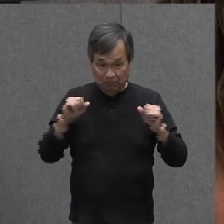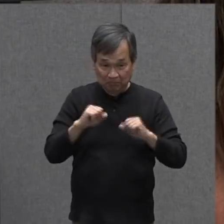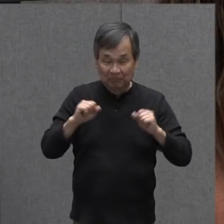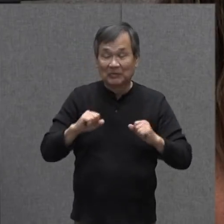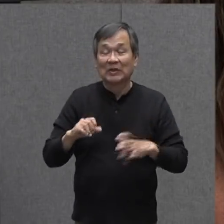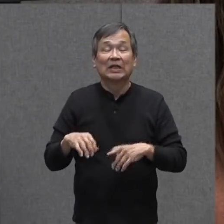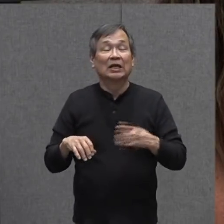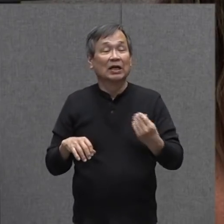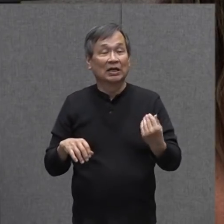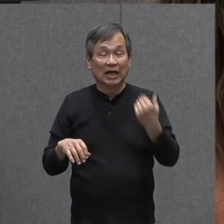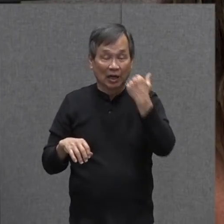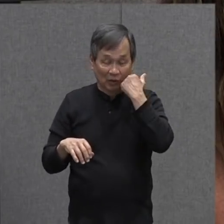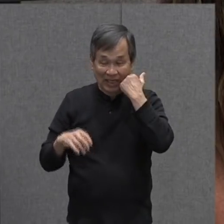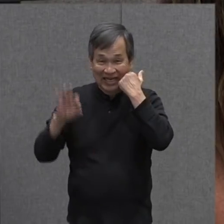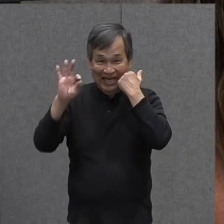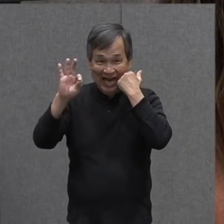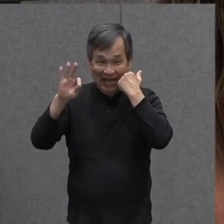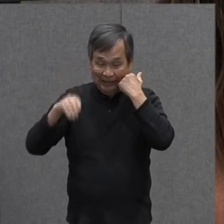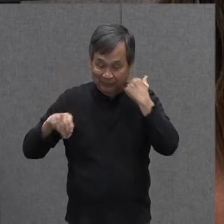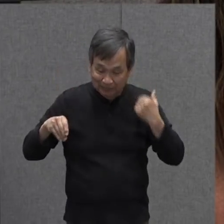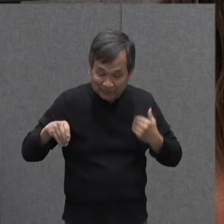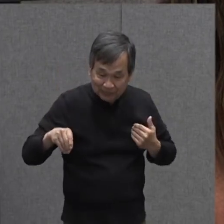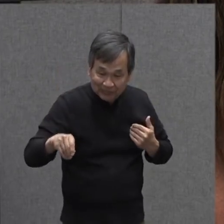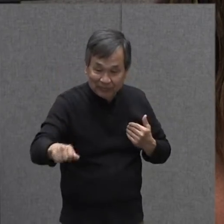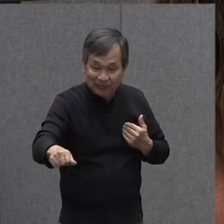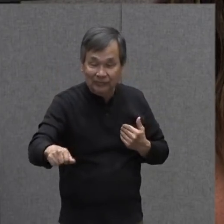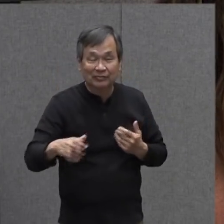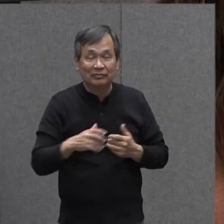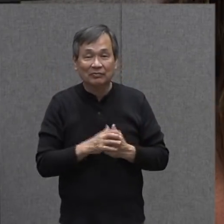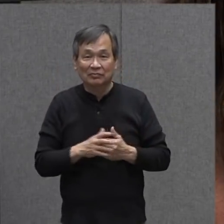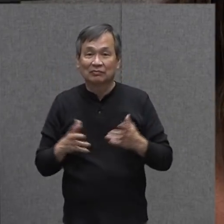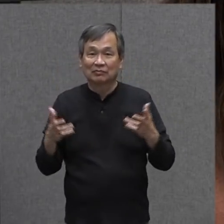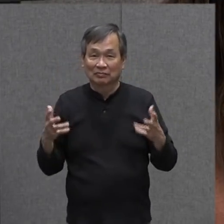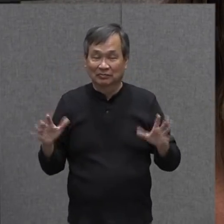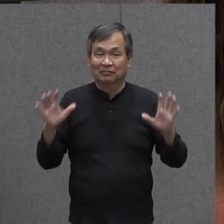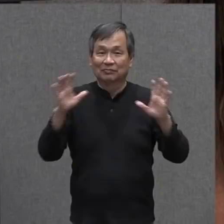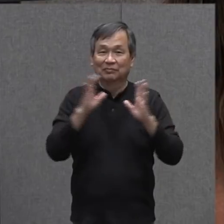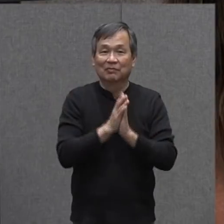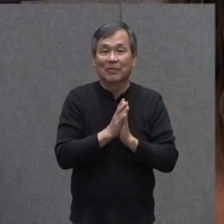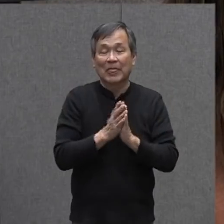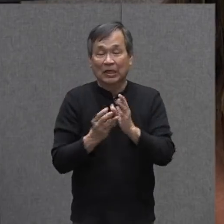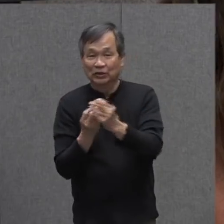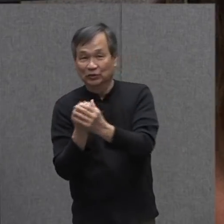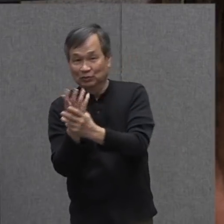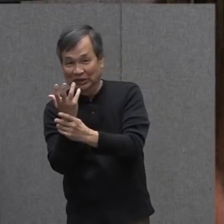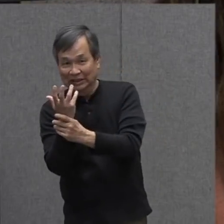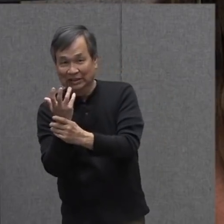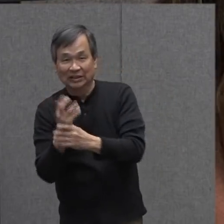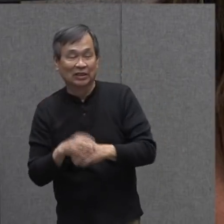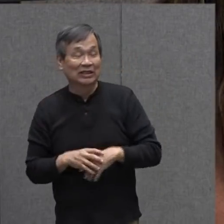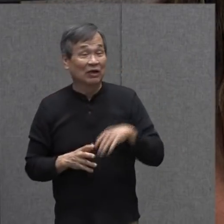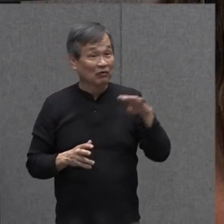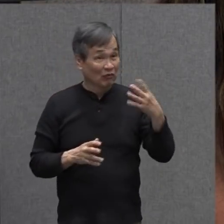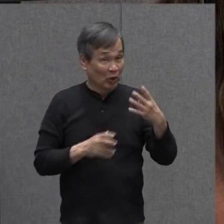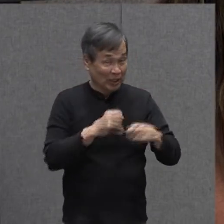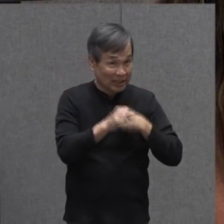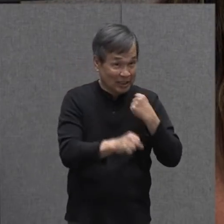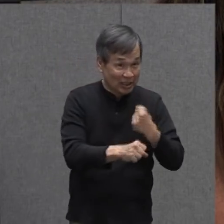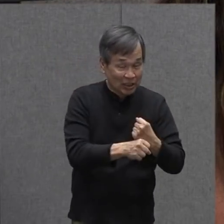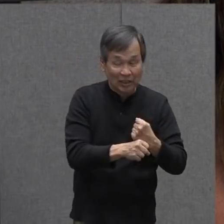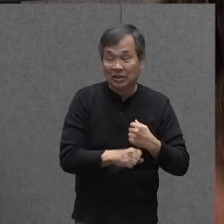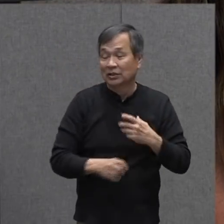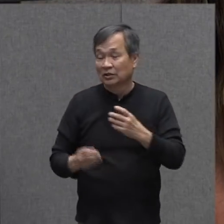240, and then 9 doubled is 18. 240 and 18 make,